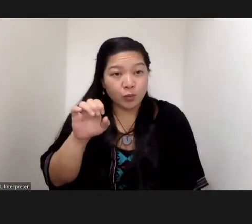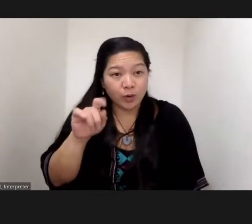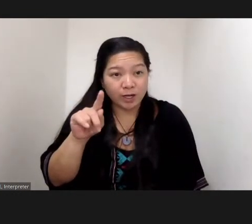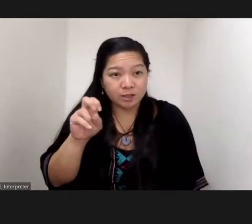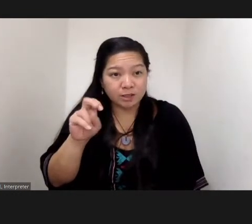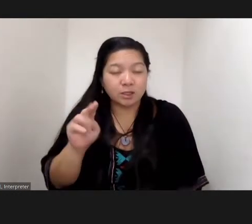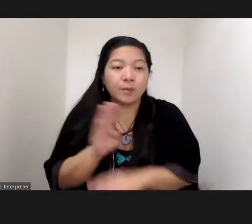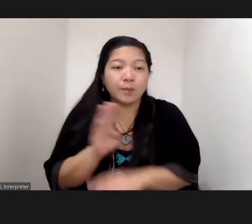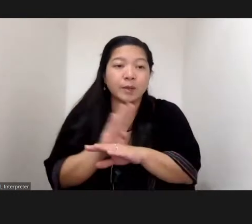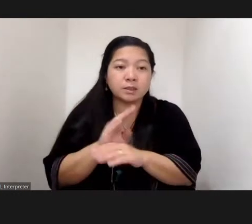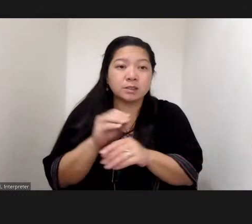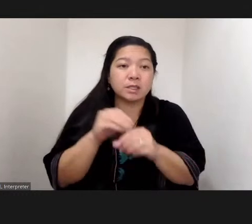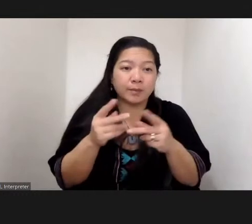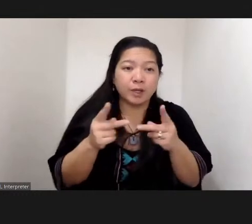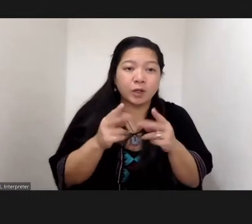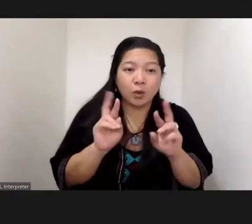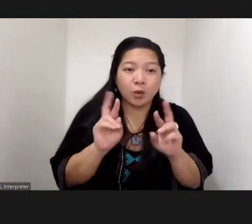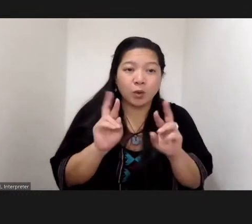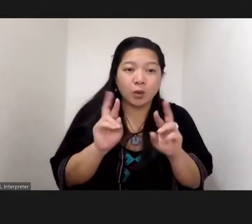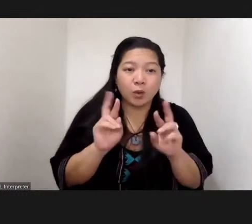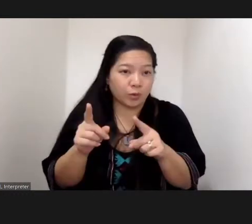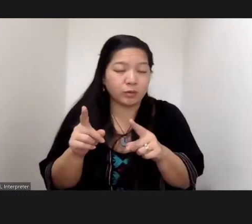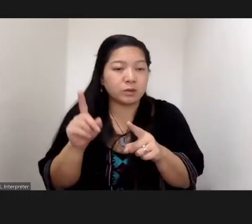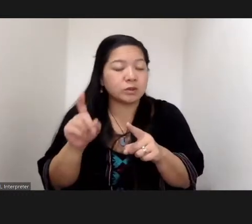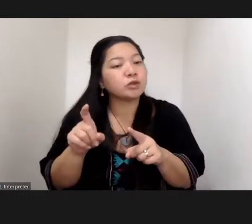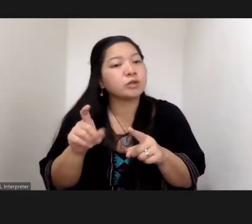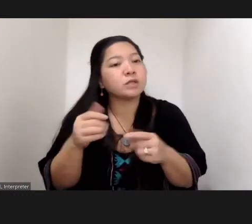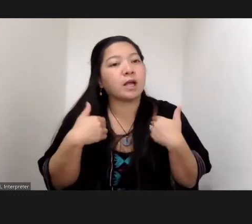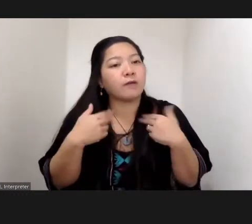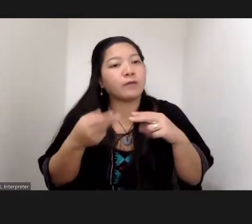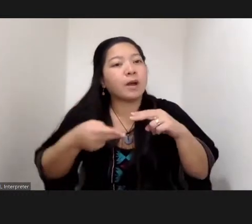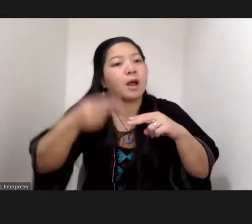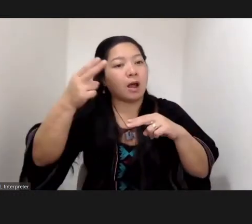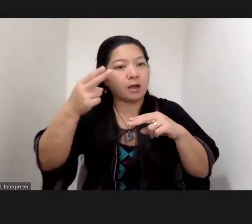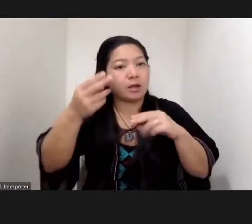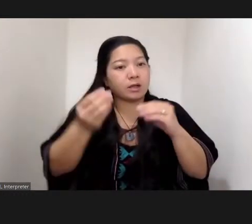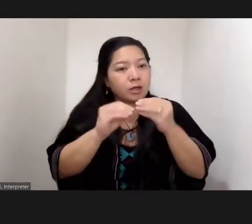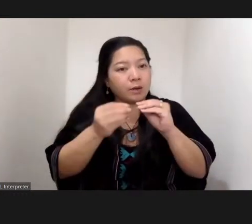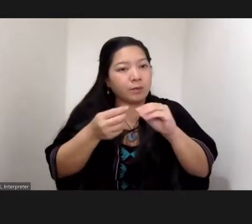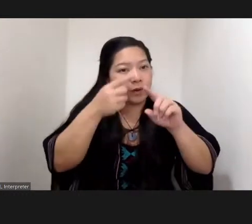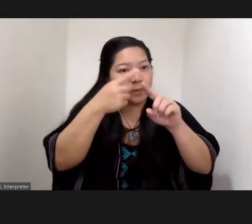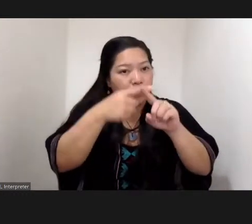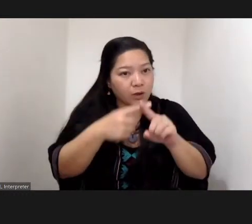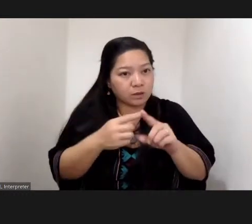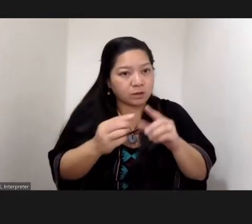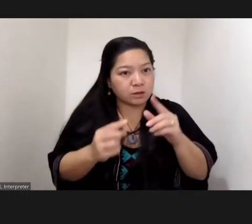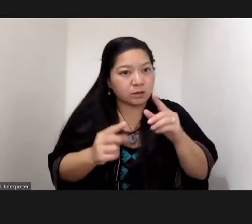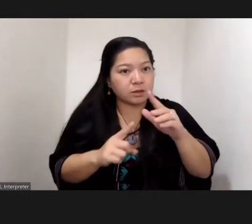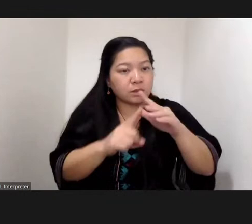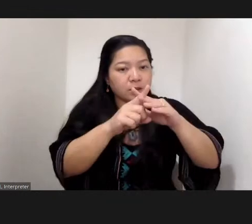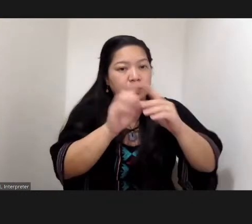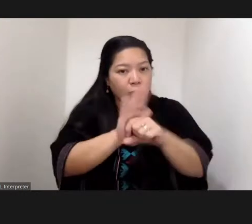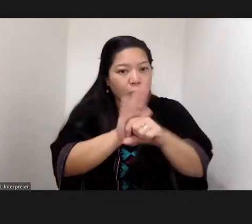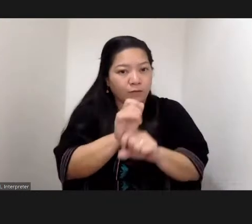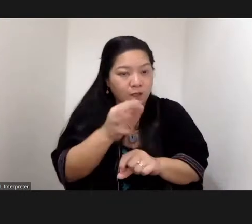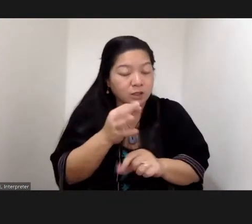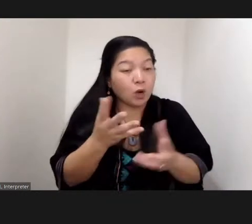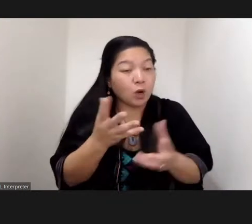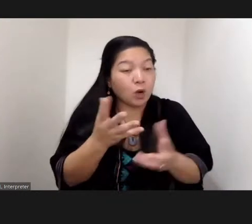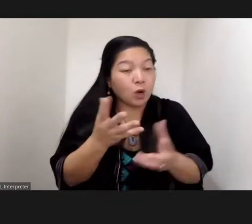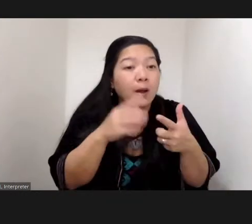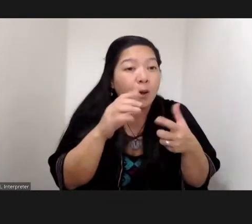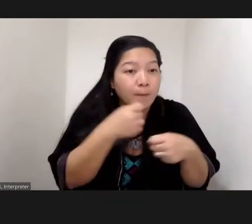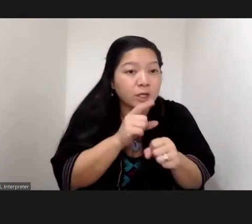place and ready to go should there be a surge. I want to make sure about that. I want to make